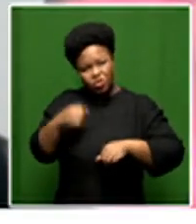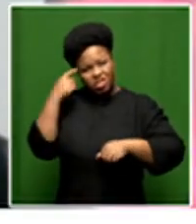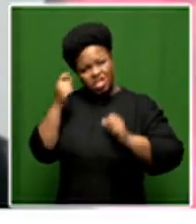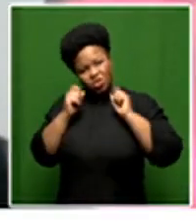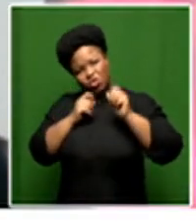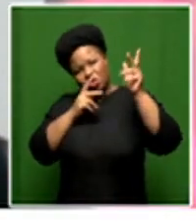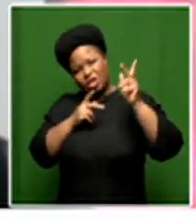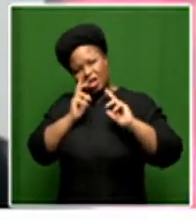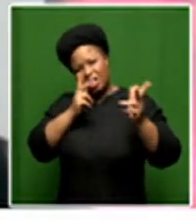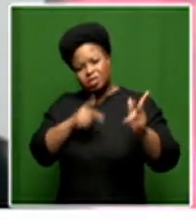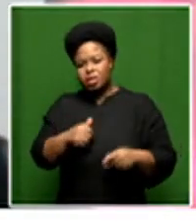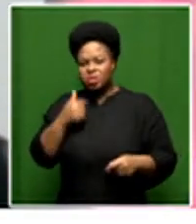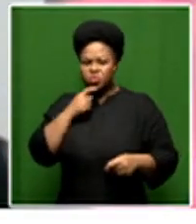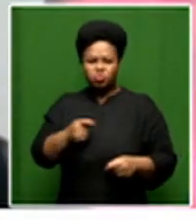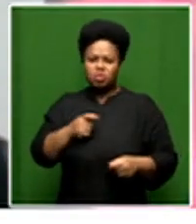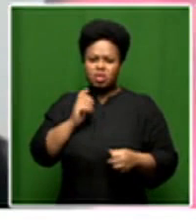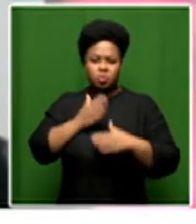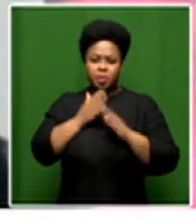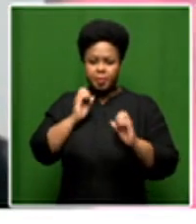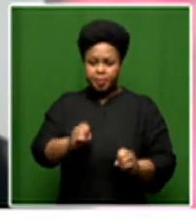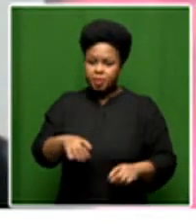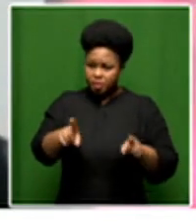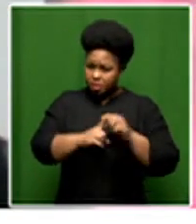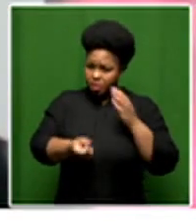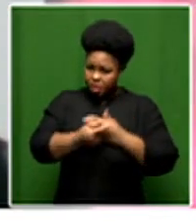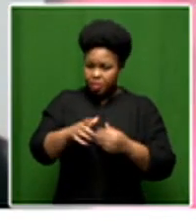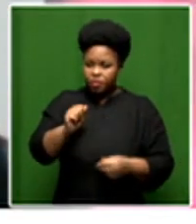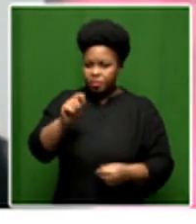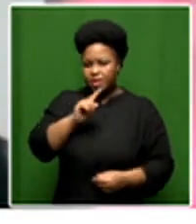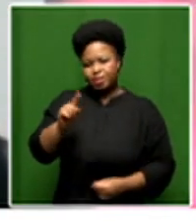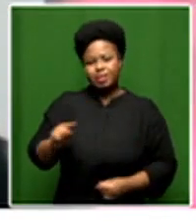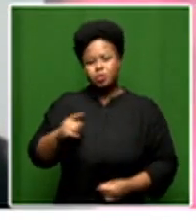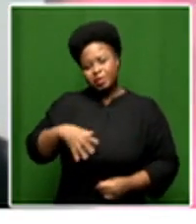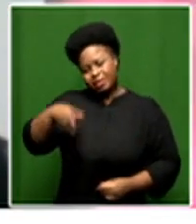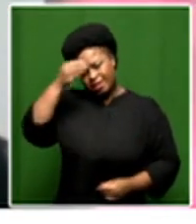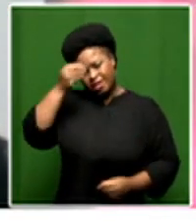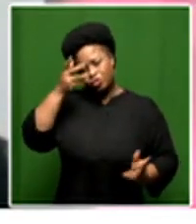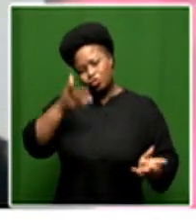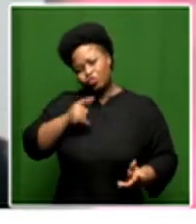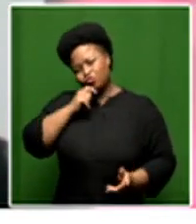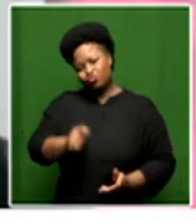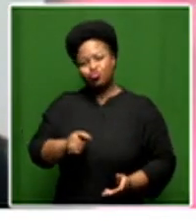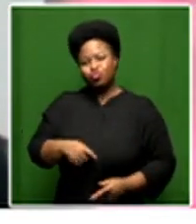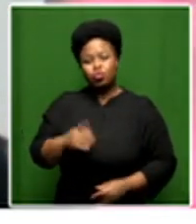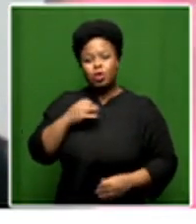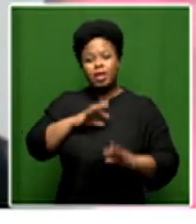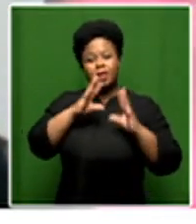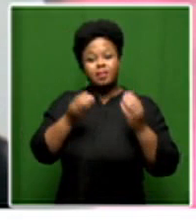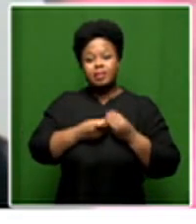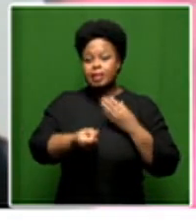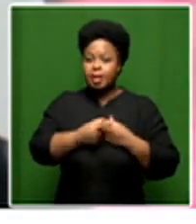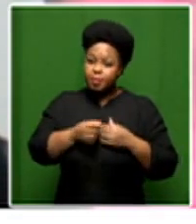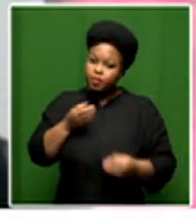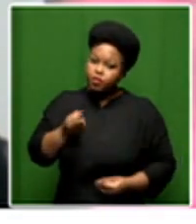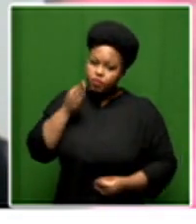and discover later that is not working. And I'm sure we have to learn lessons from the AstraZeneca for the future. So